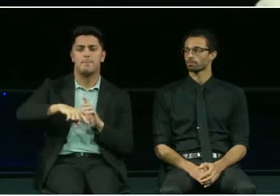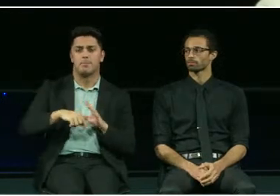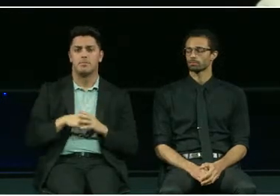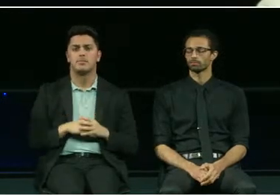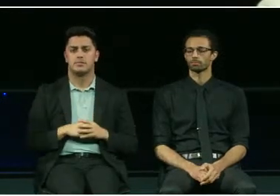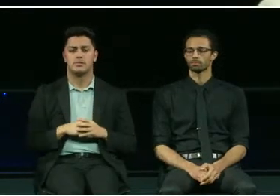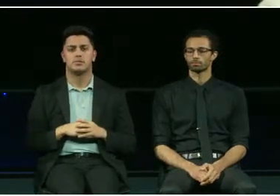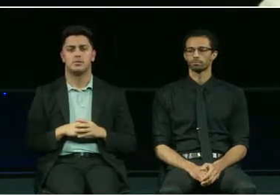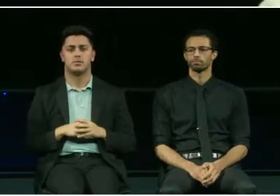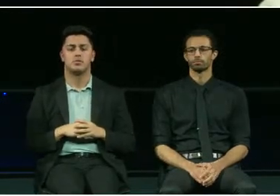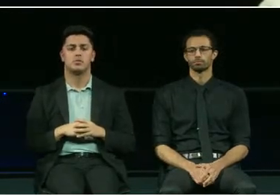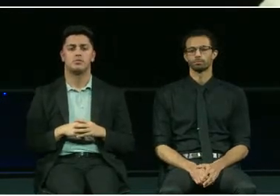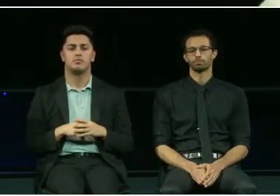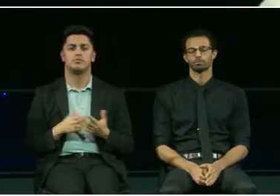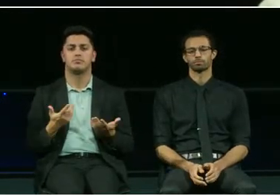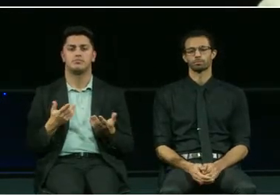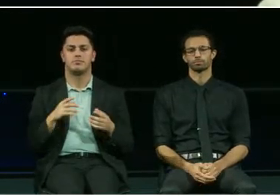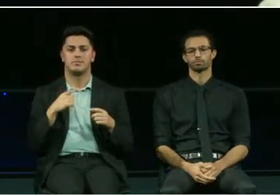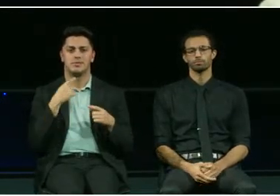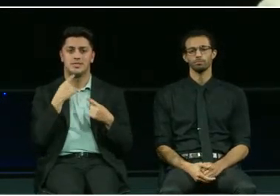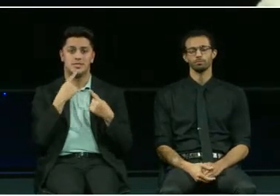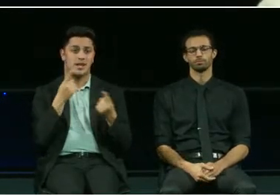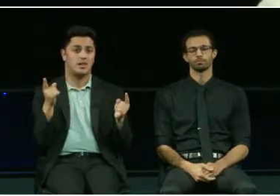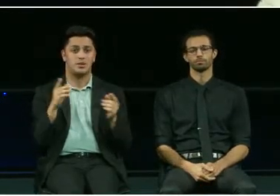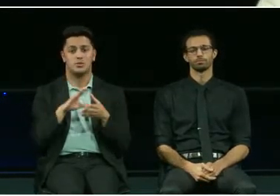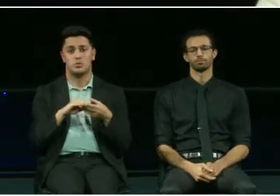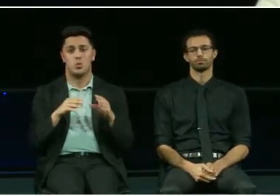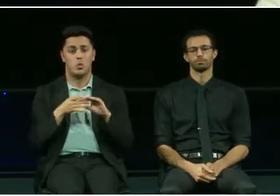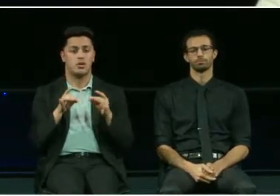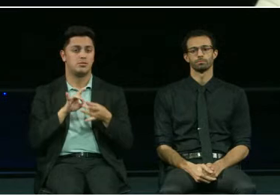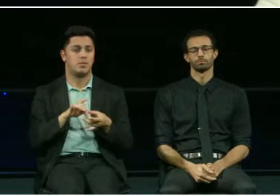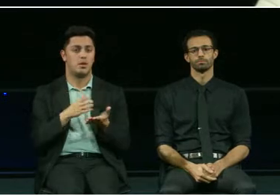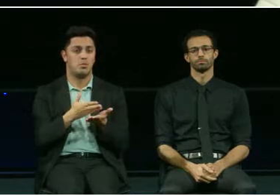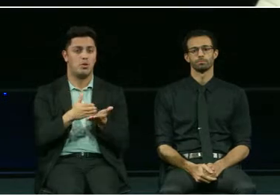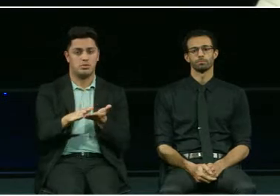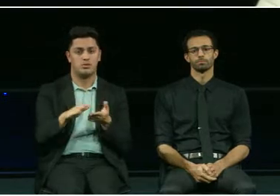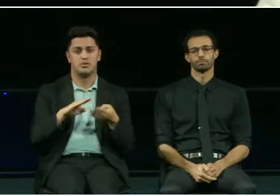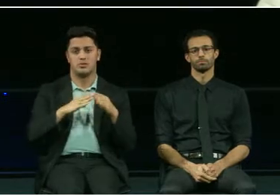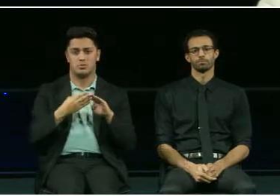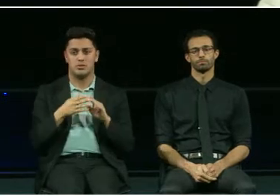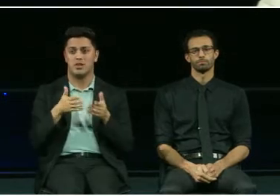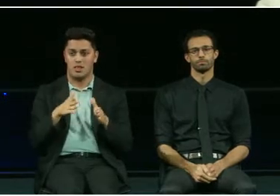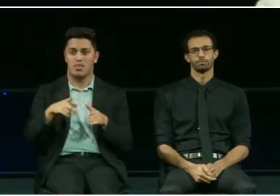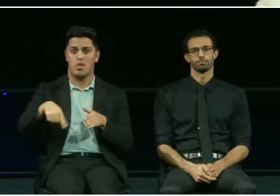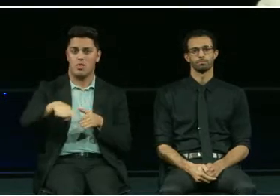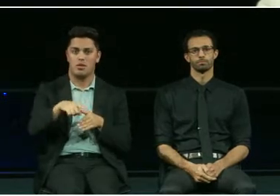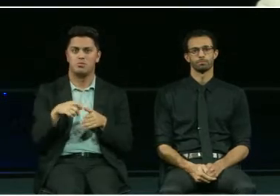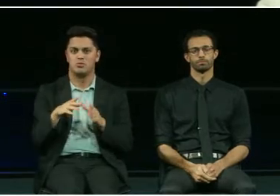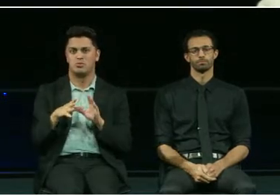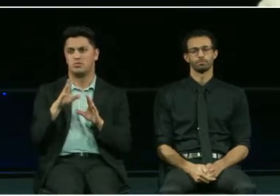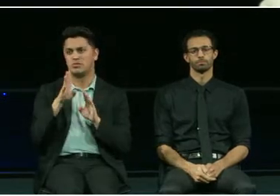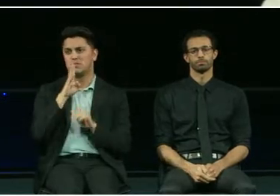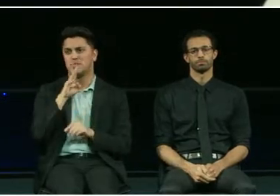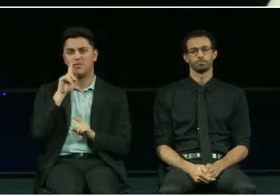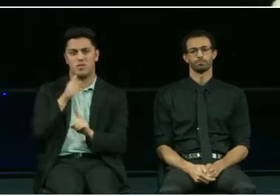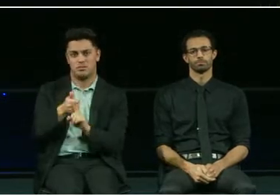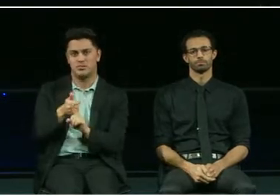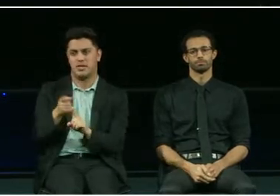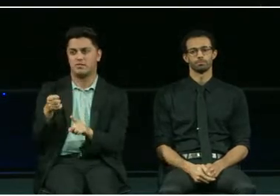while telling stories of marginalized community, I think allow them to speak for themselves.